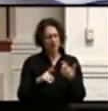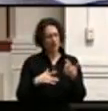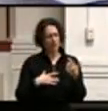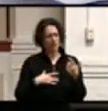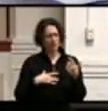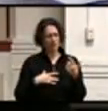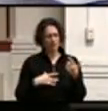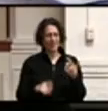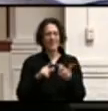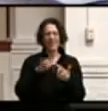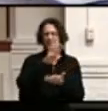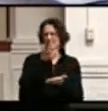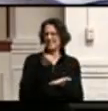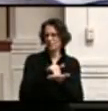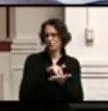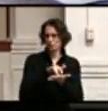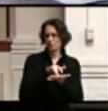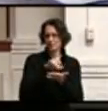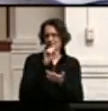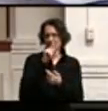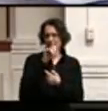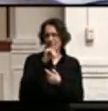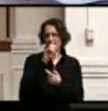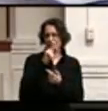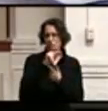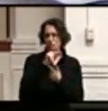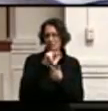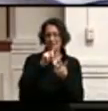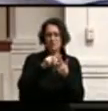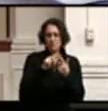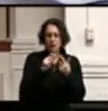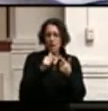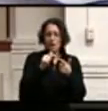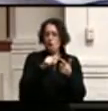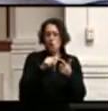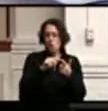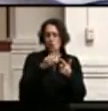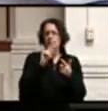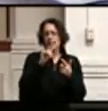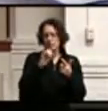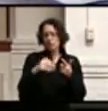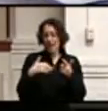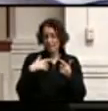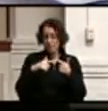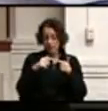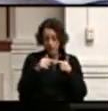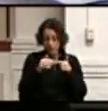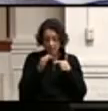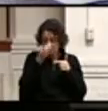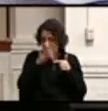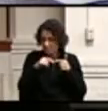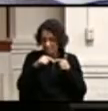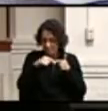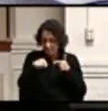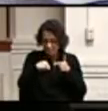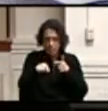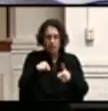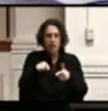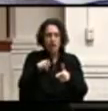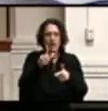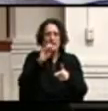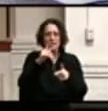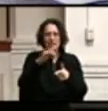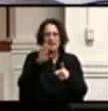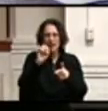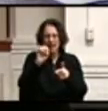from Central Station, the ledge is found to be 19 feet deep there. So it's interesting topography. We did